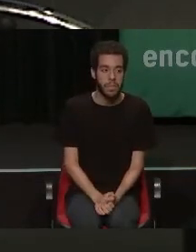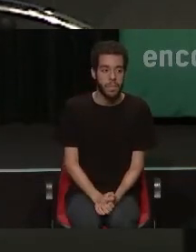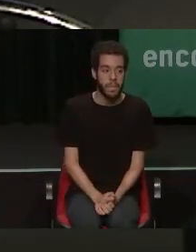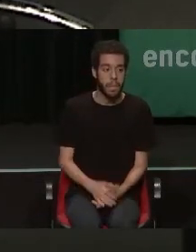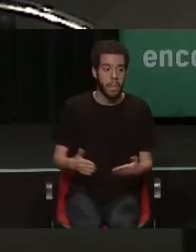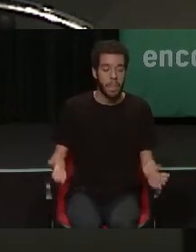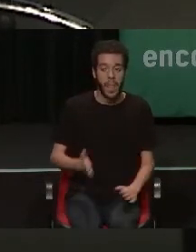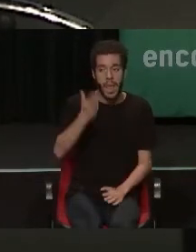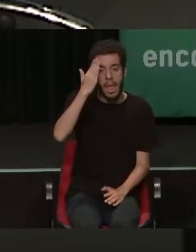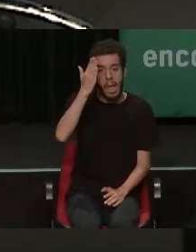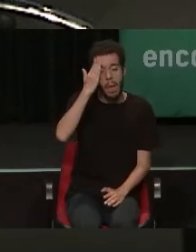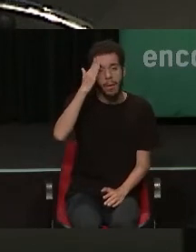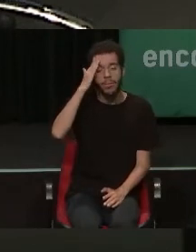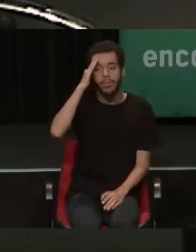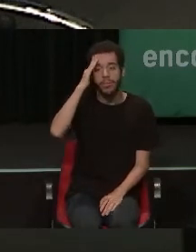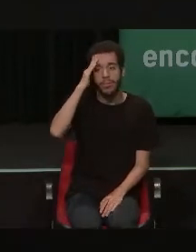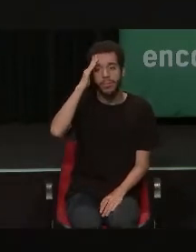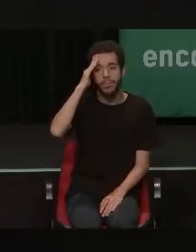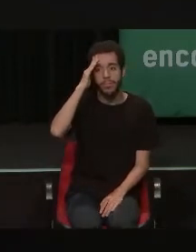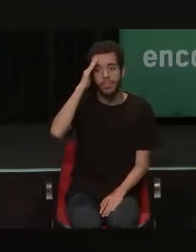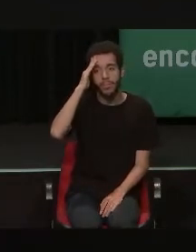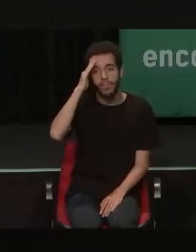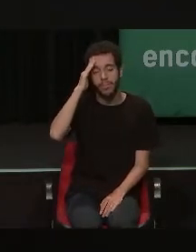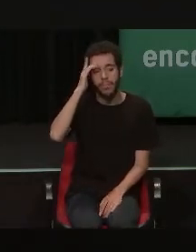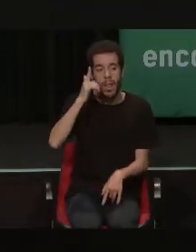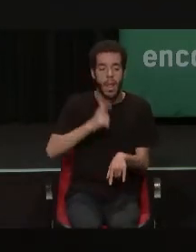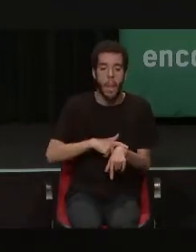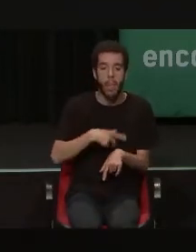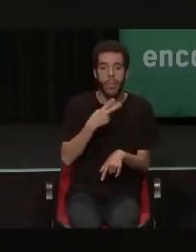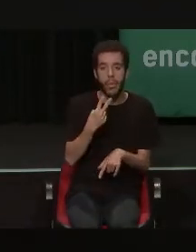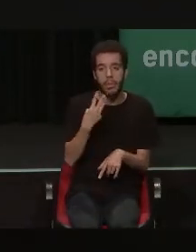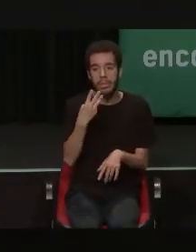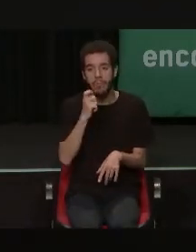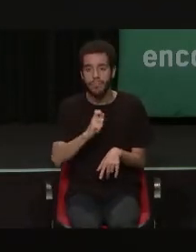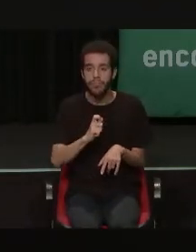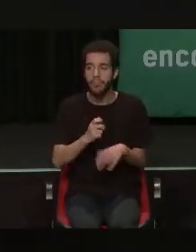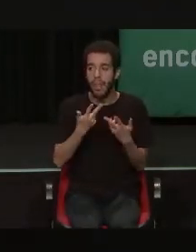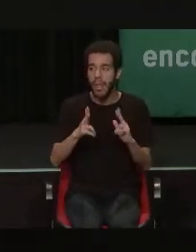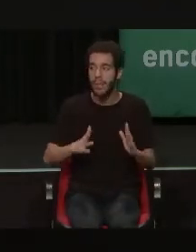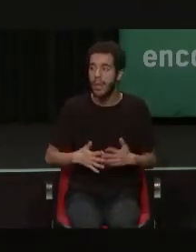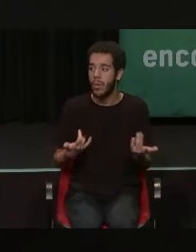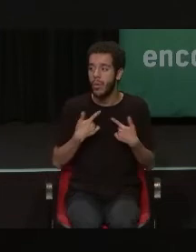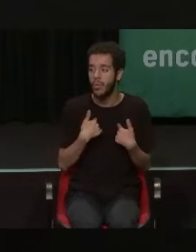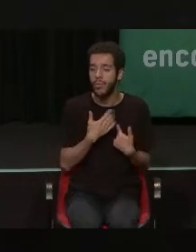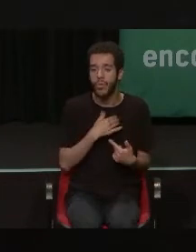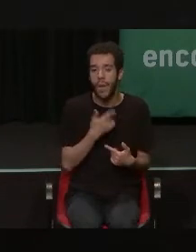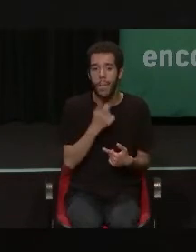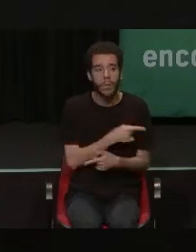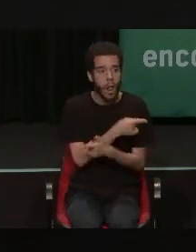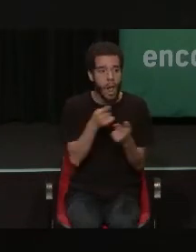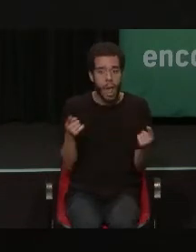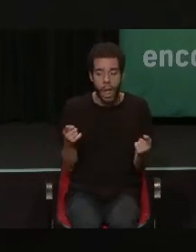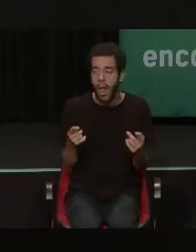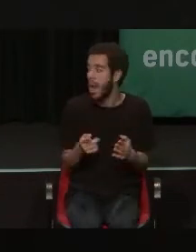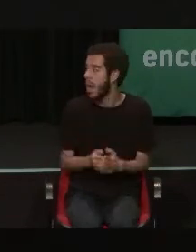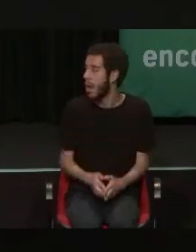I think we have 2 or 3 minutes left, so I would like to ask the audience if